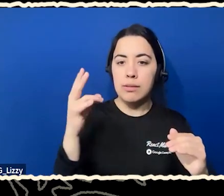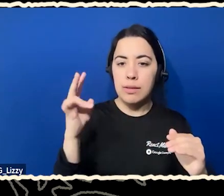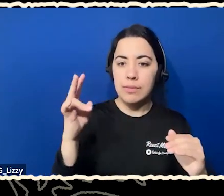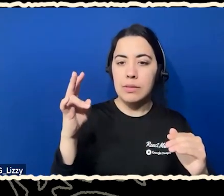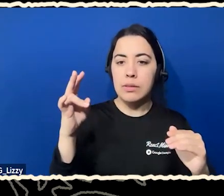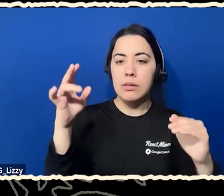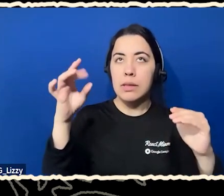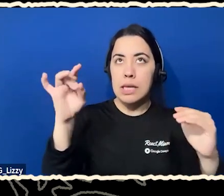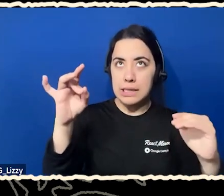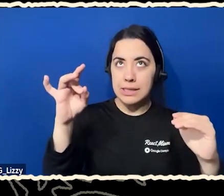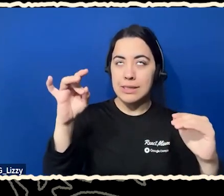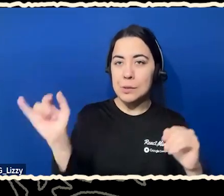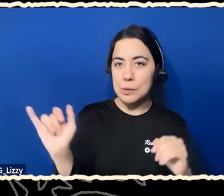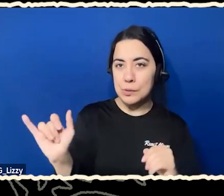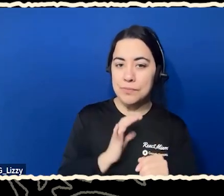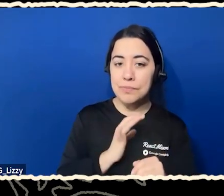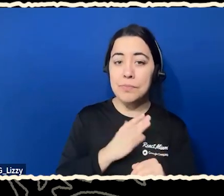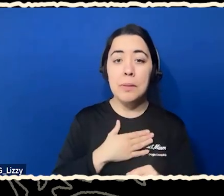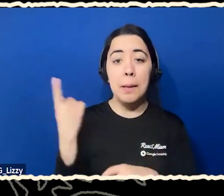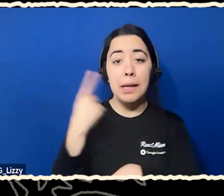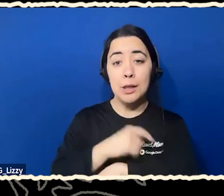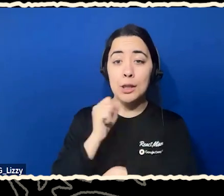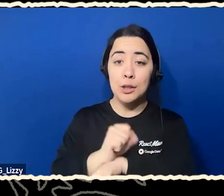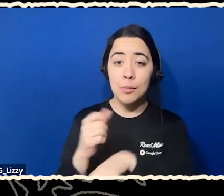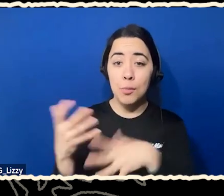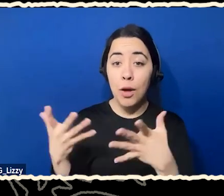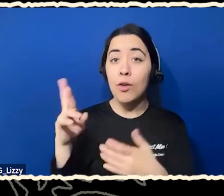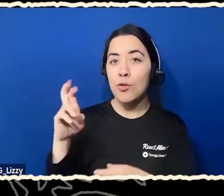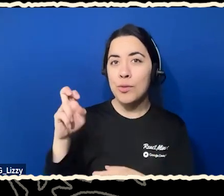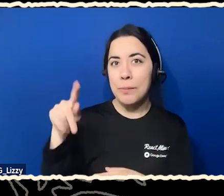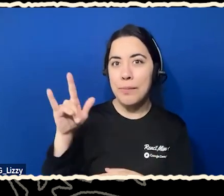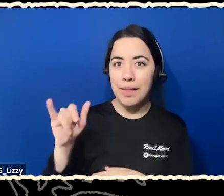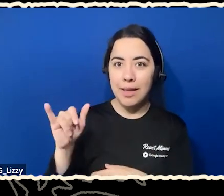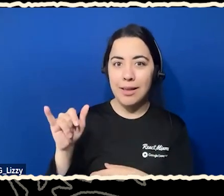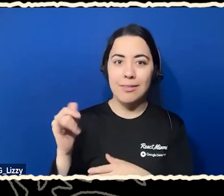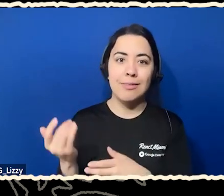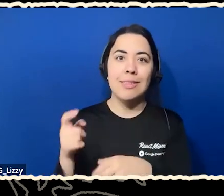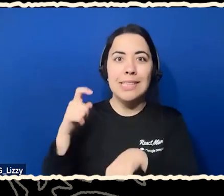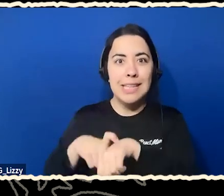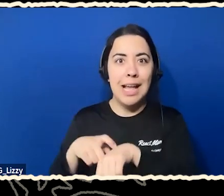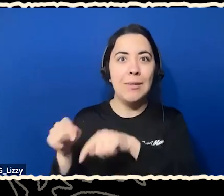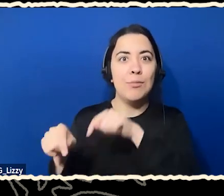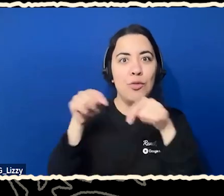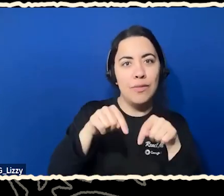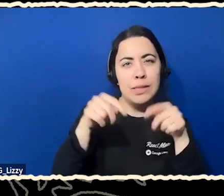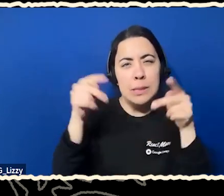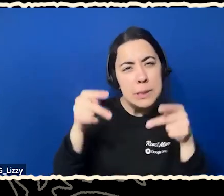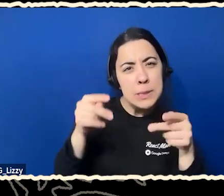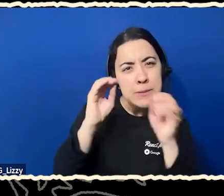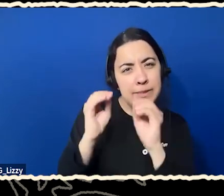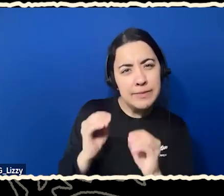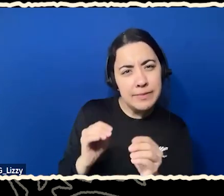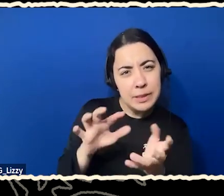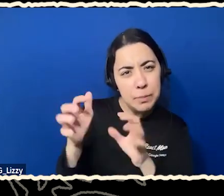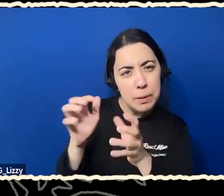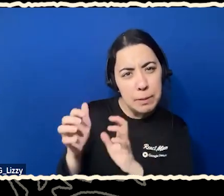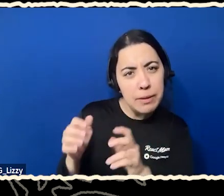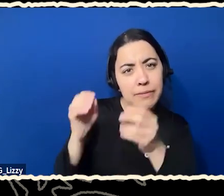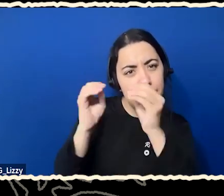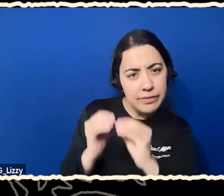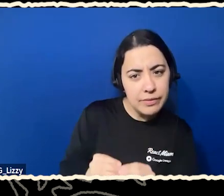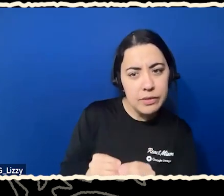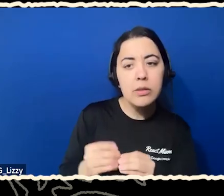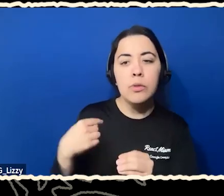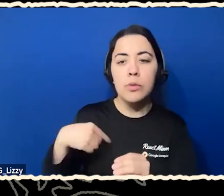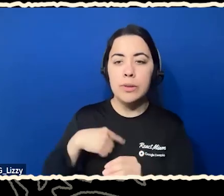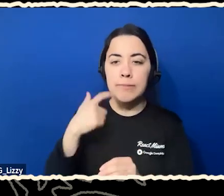the day job. My day job is Replay. We built a time-traveling debugger for web apps. We originally built a DevTools UI,